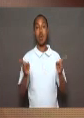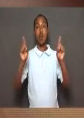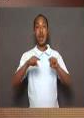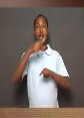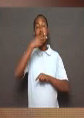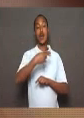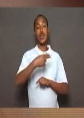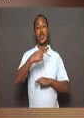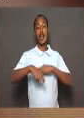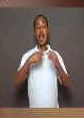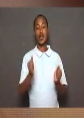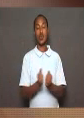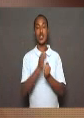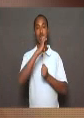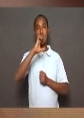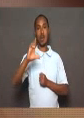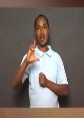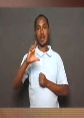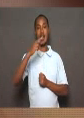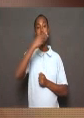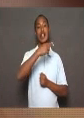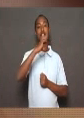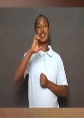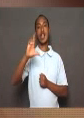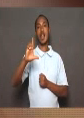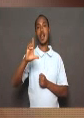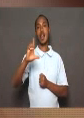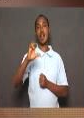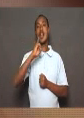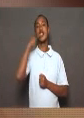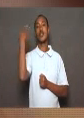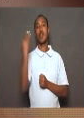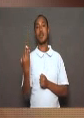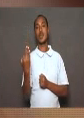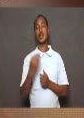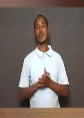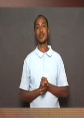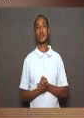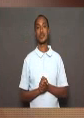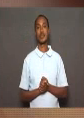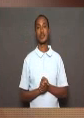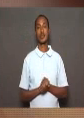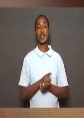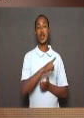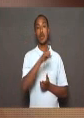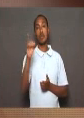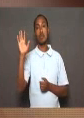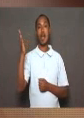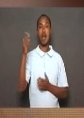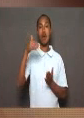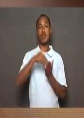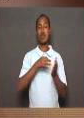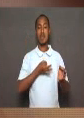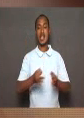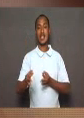when hydrogen reacts with chlorine, hydrogen chloride is formed. You might also